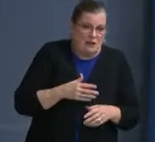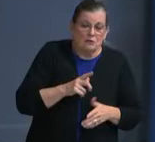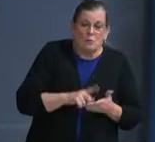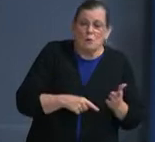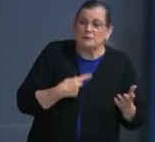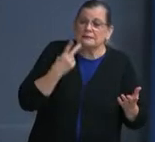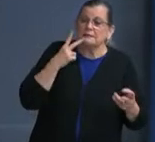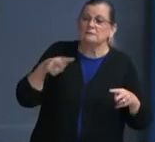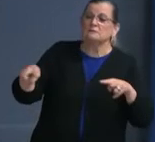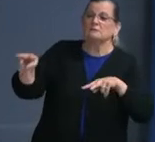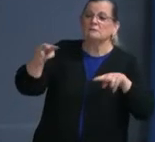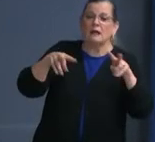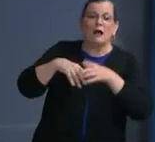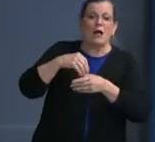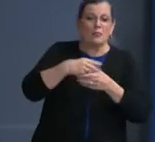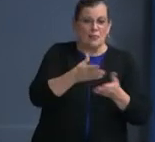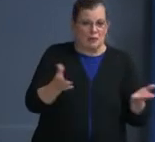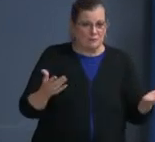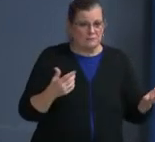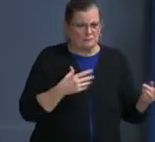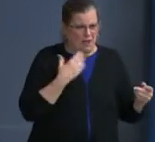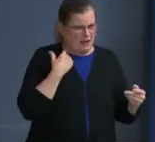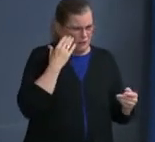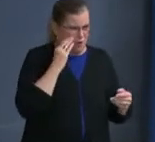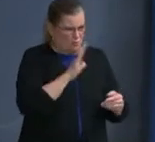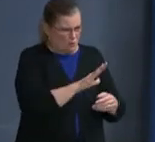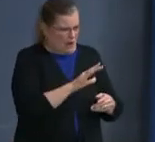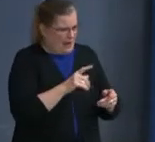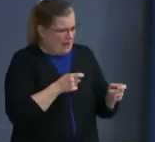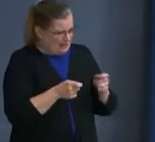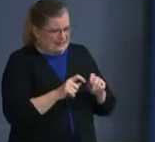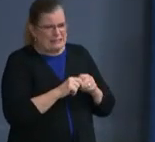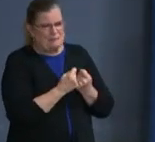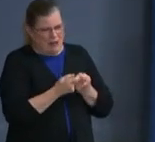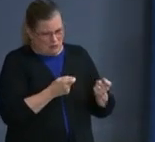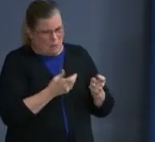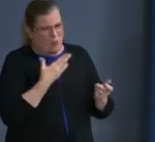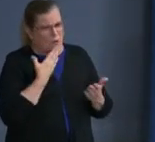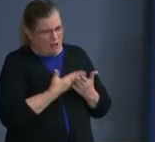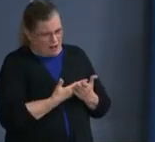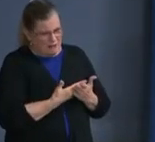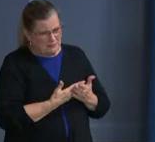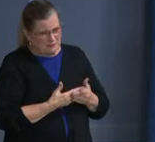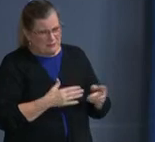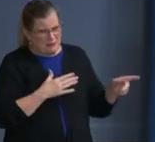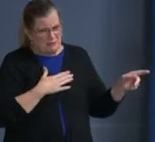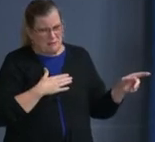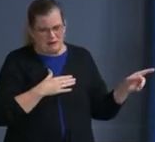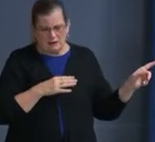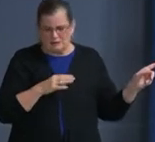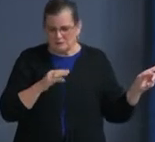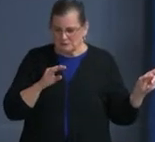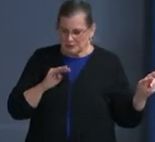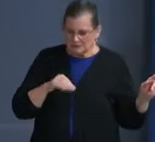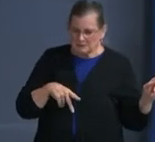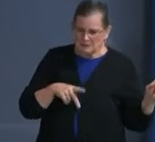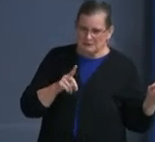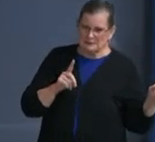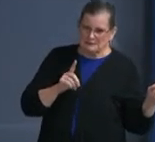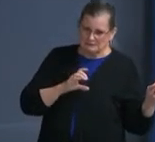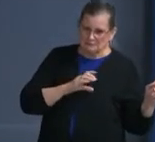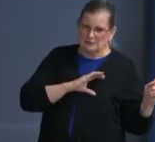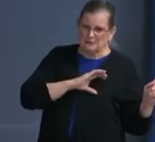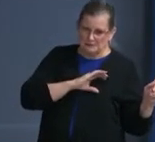But you thought your people handled it well? They did outstanding work under very difficult circumstances. We heard all the conversation